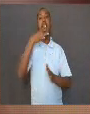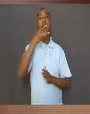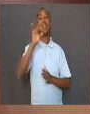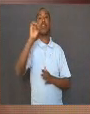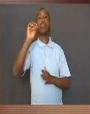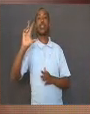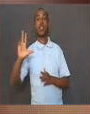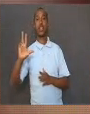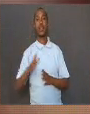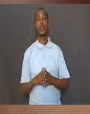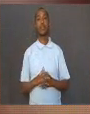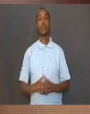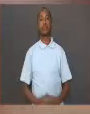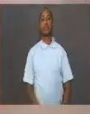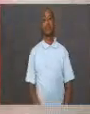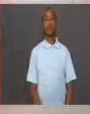1803.